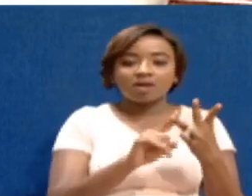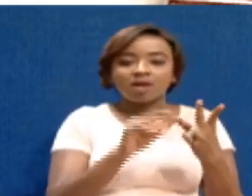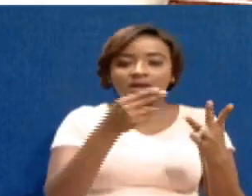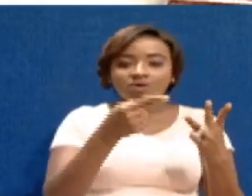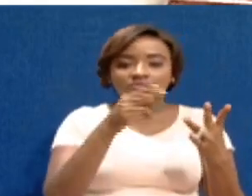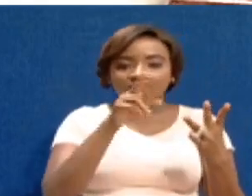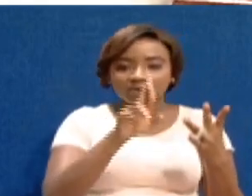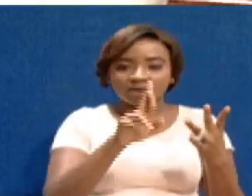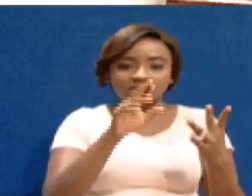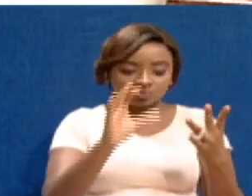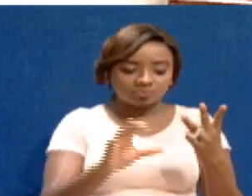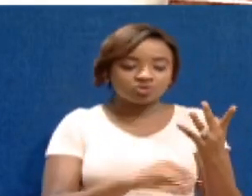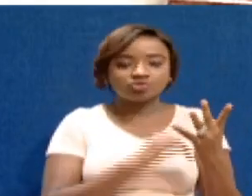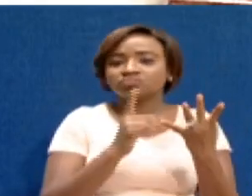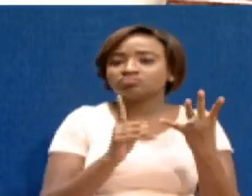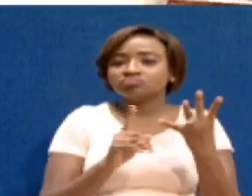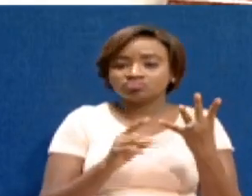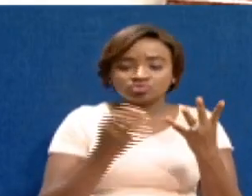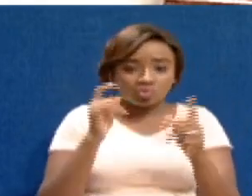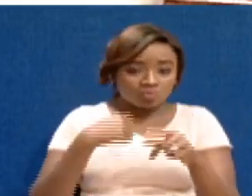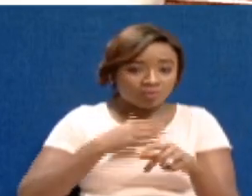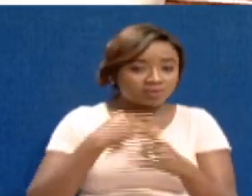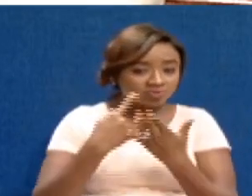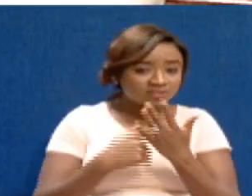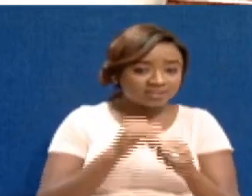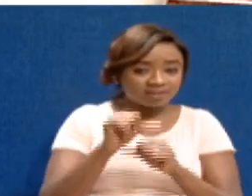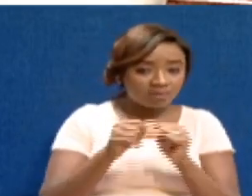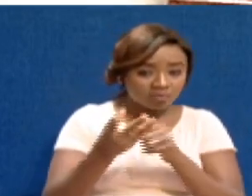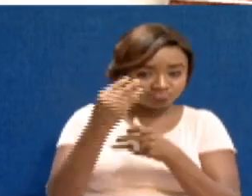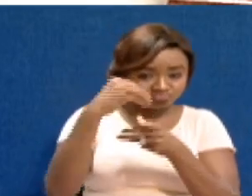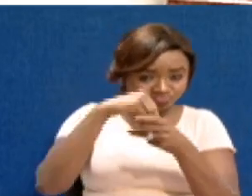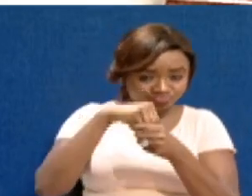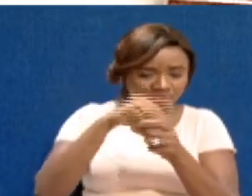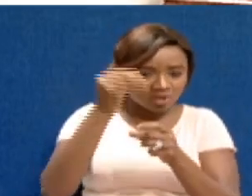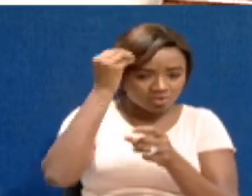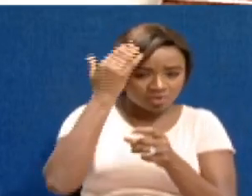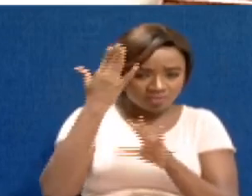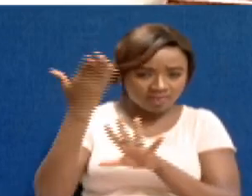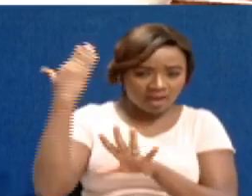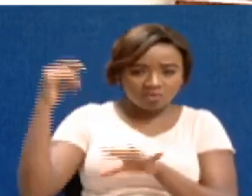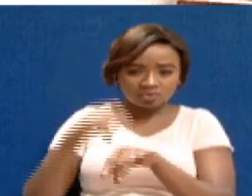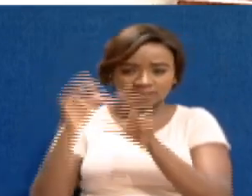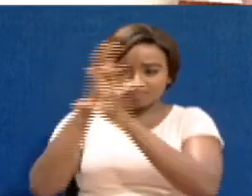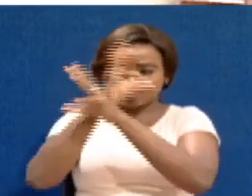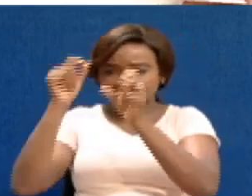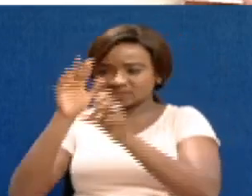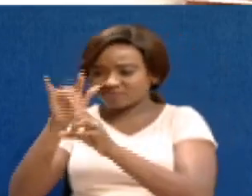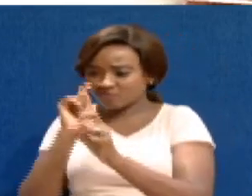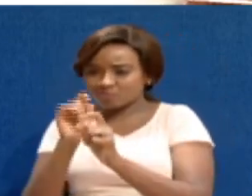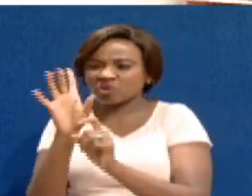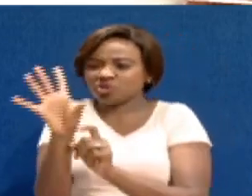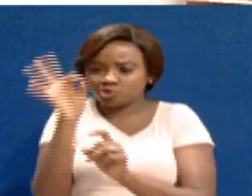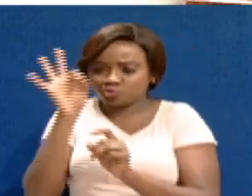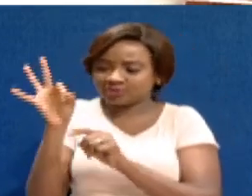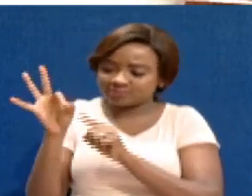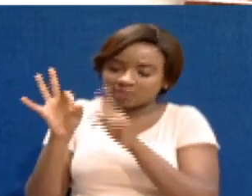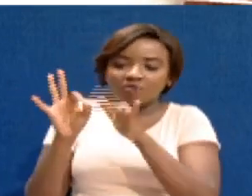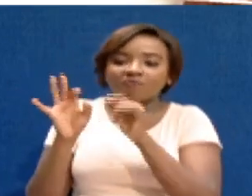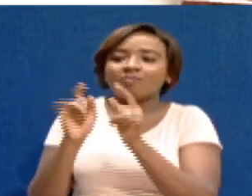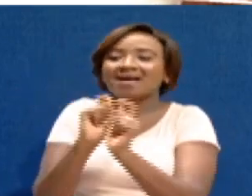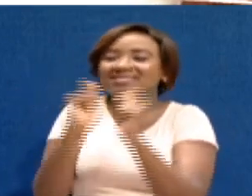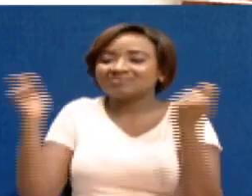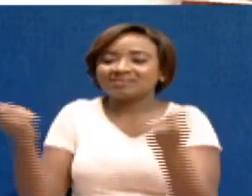And so because we realized that it was set that it must proceed, we have said, fine.